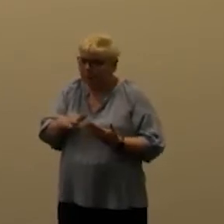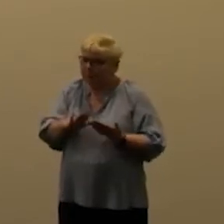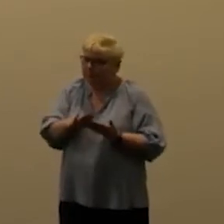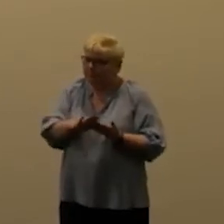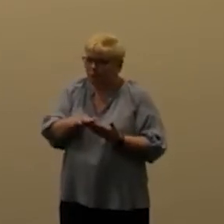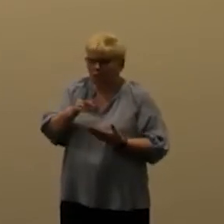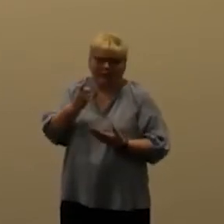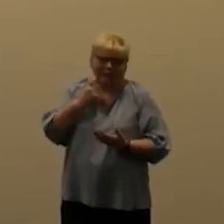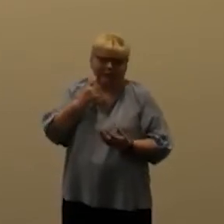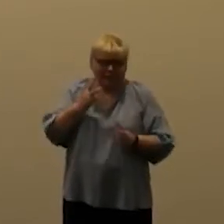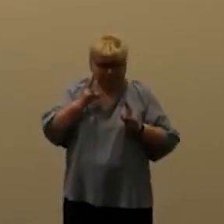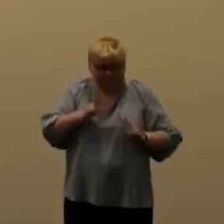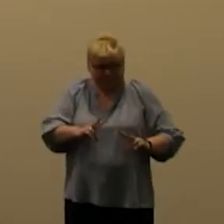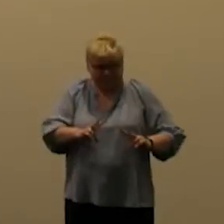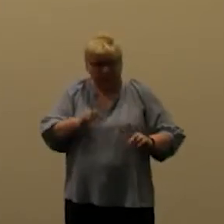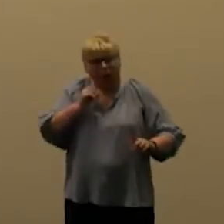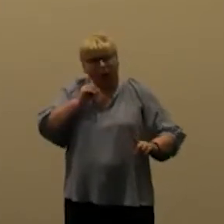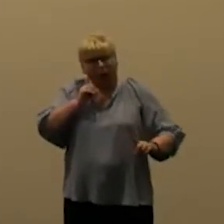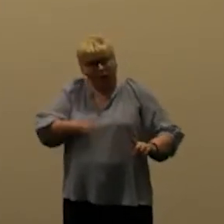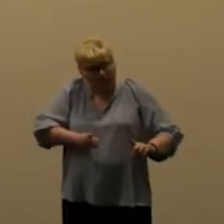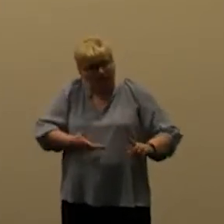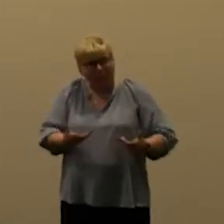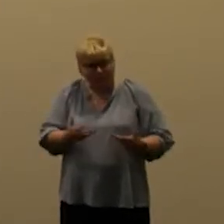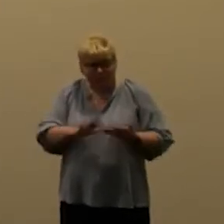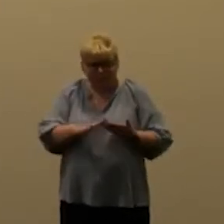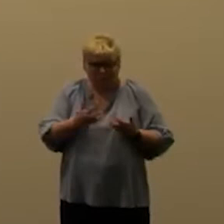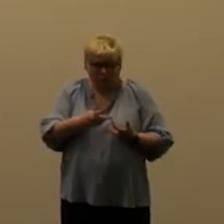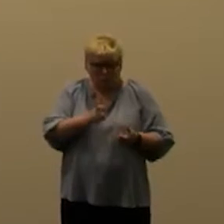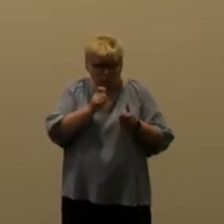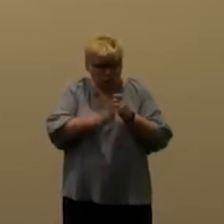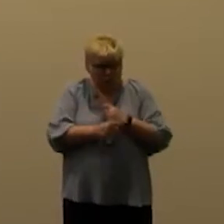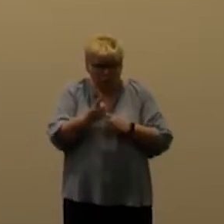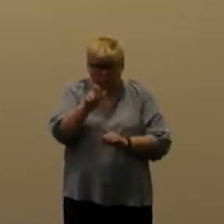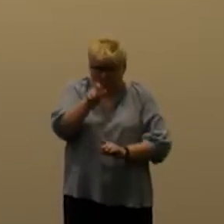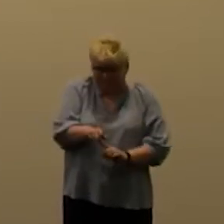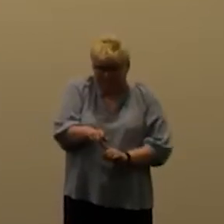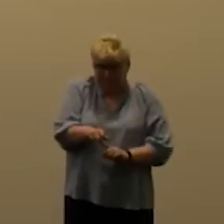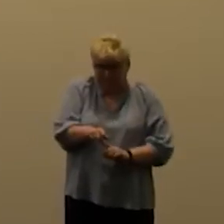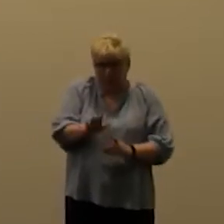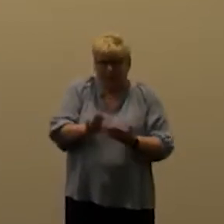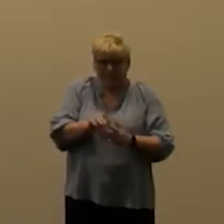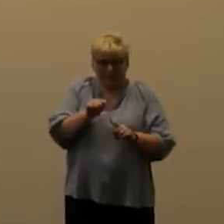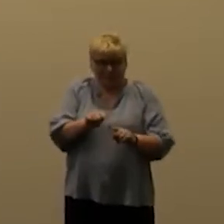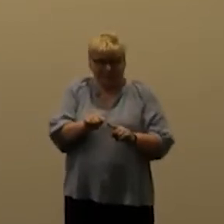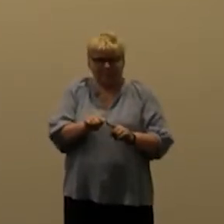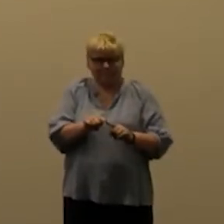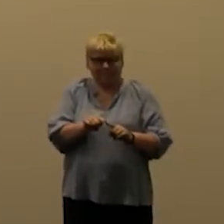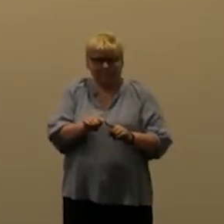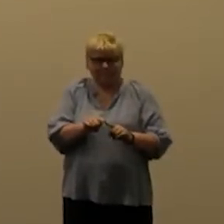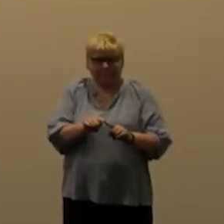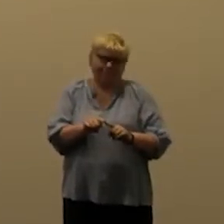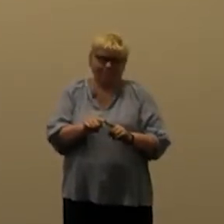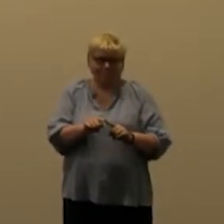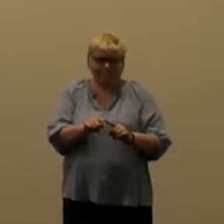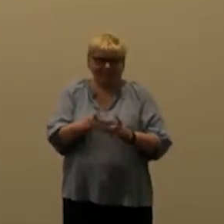we can easily see in text the exact setting we're looking to change on the tenant. And basically the idea there is